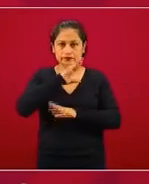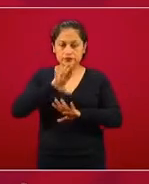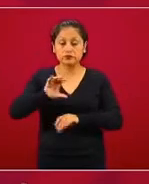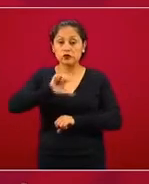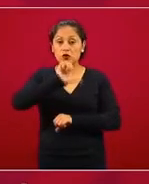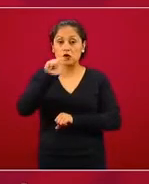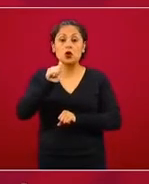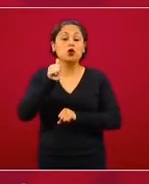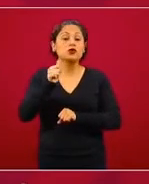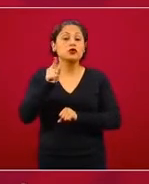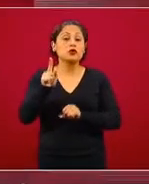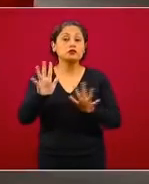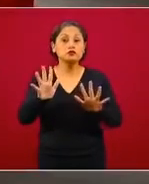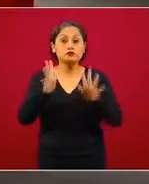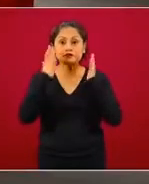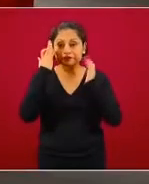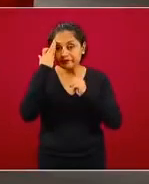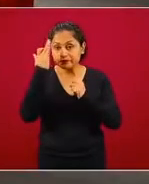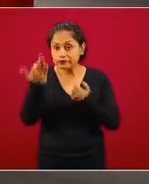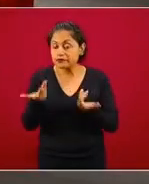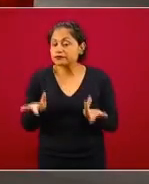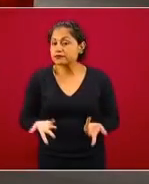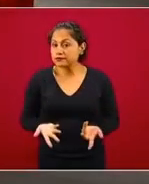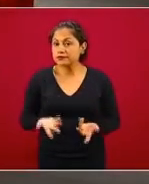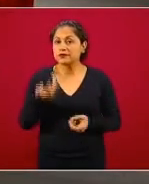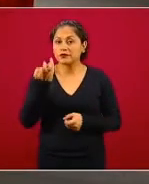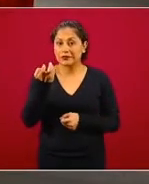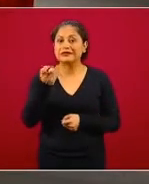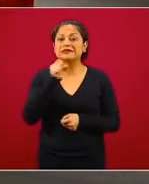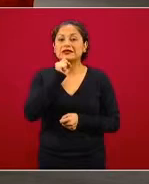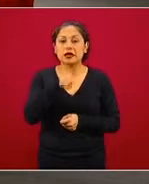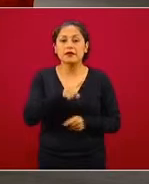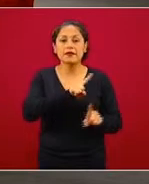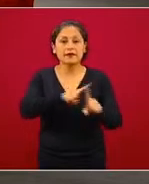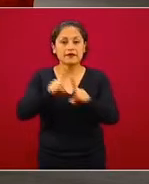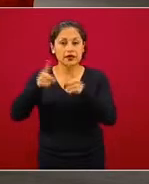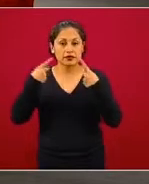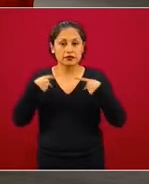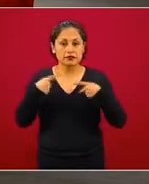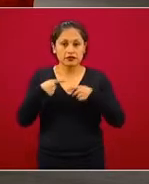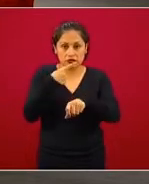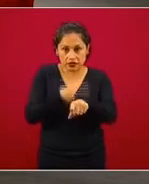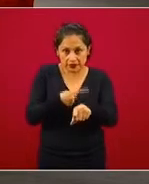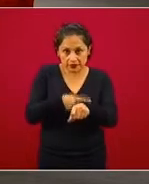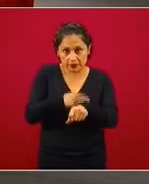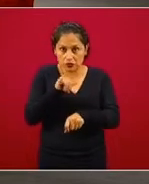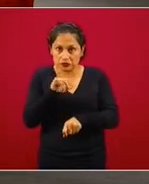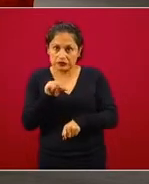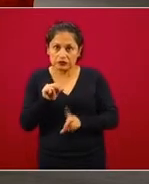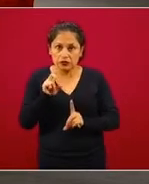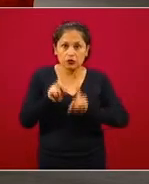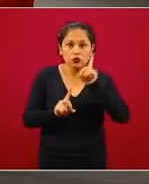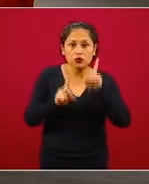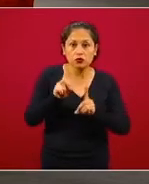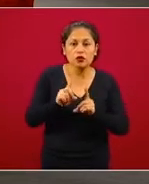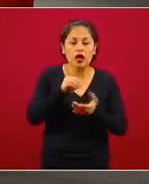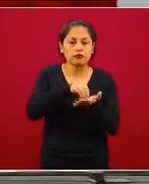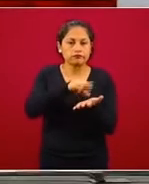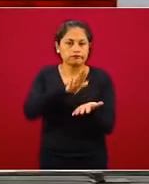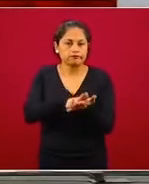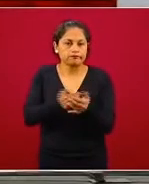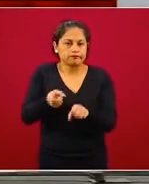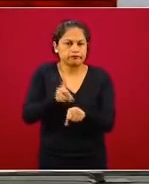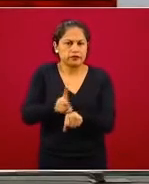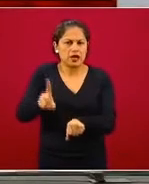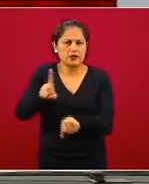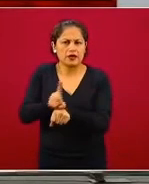the ocurrencia. transmission Los rate is casos there is confirmados not y really necessary sospechosos because de there are COVID very se few notifican en tiempo units, real hospital a lo largo de units. cada día es